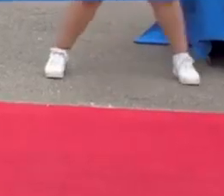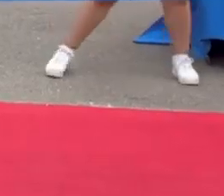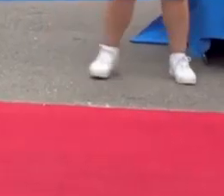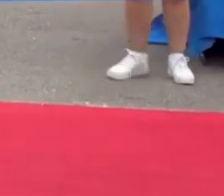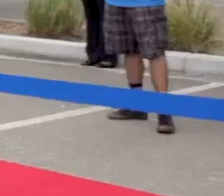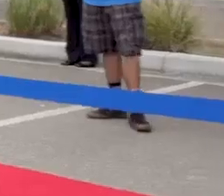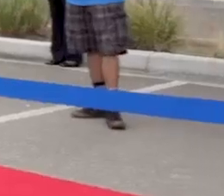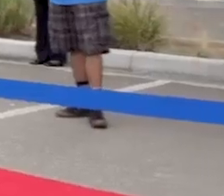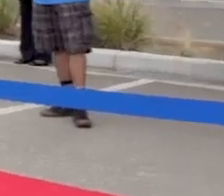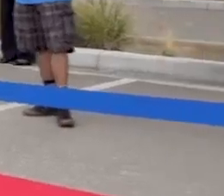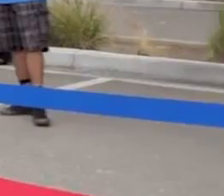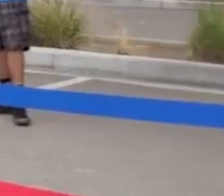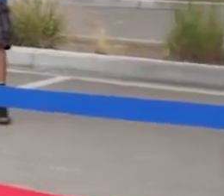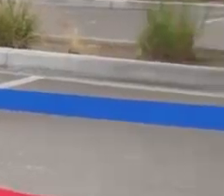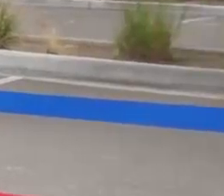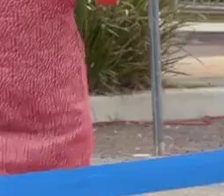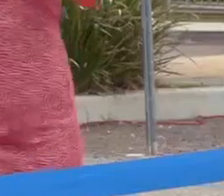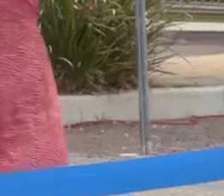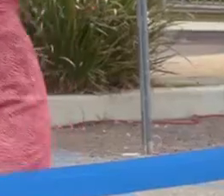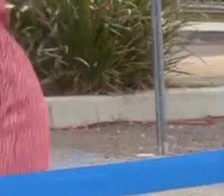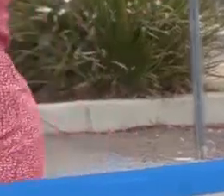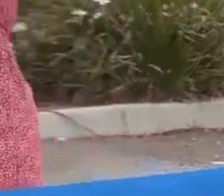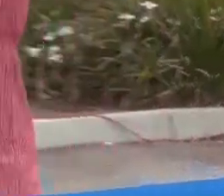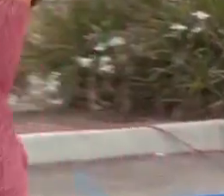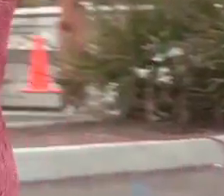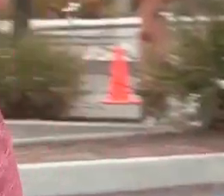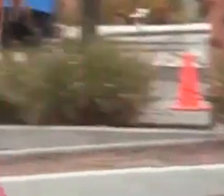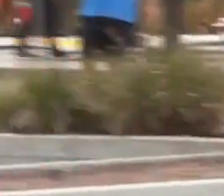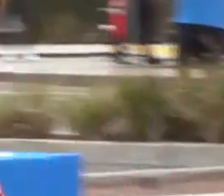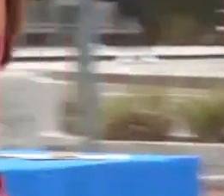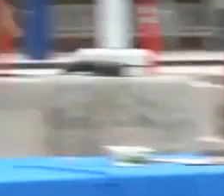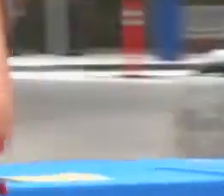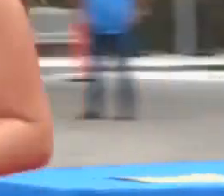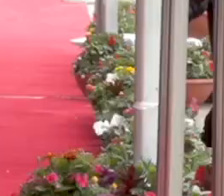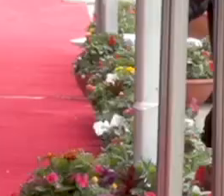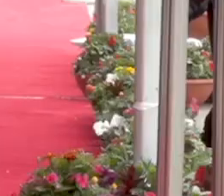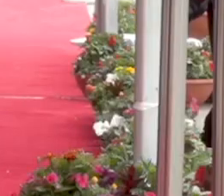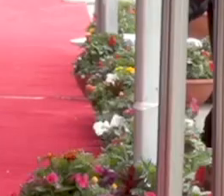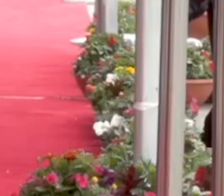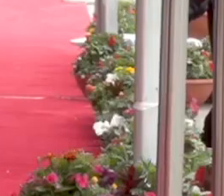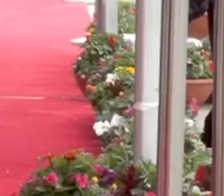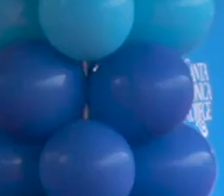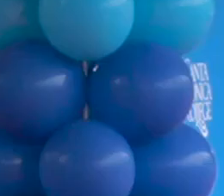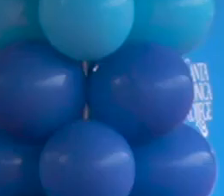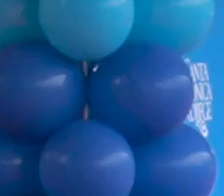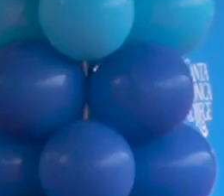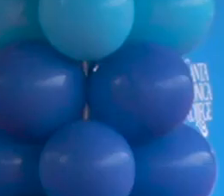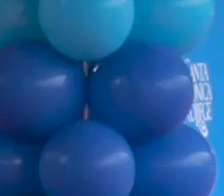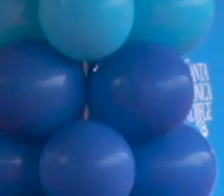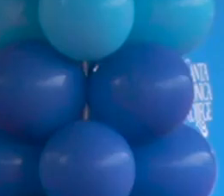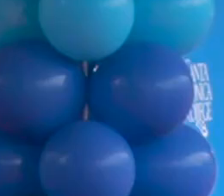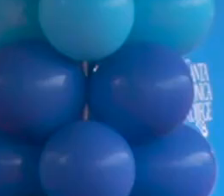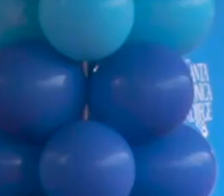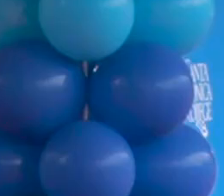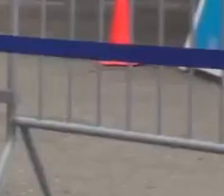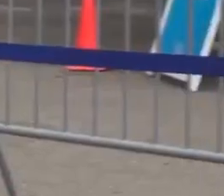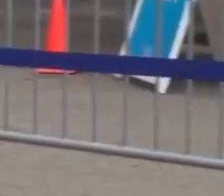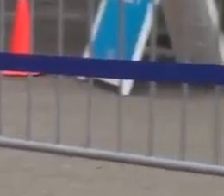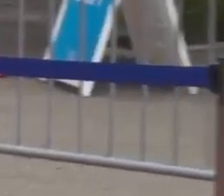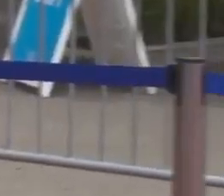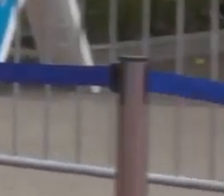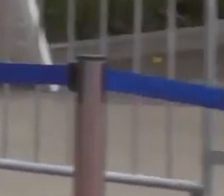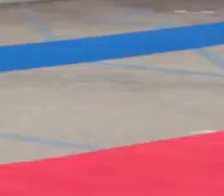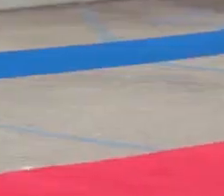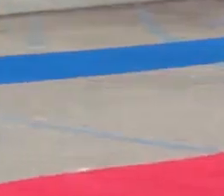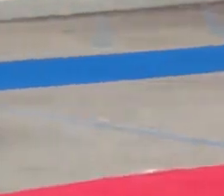Be that silver lining to the story. If you thought that I would turn and run, then y'all don't know me. May my